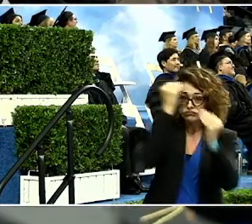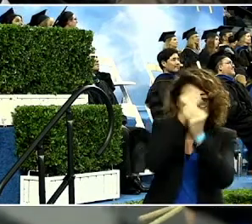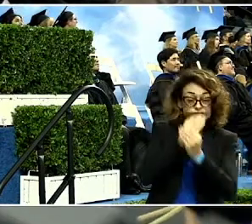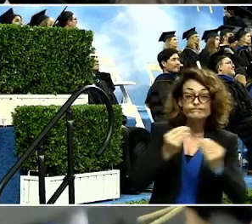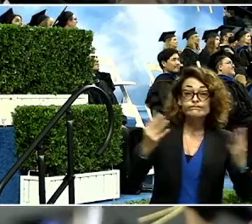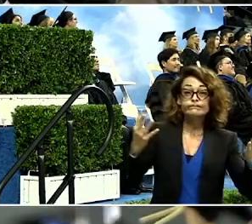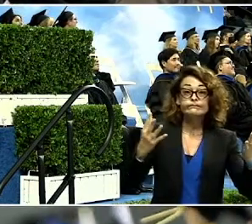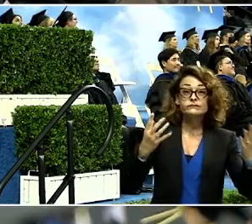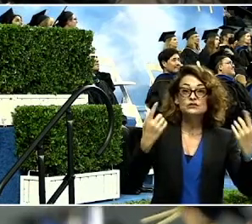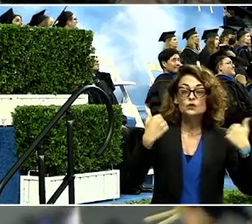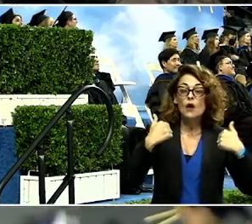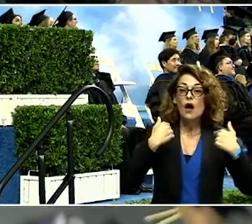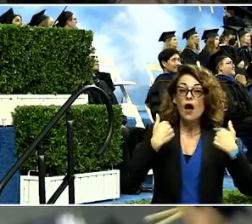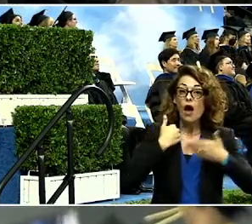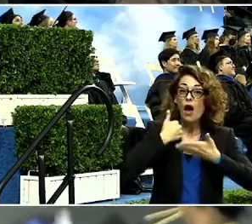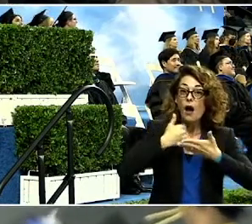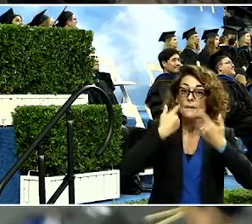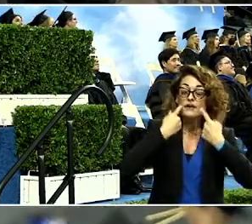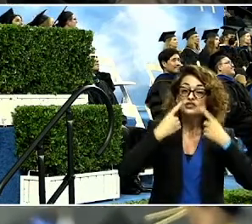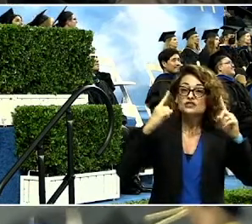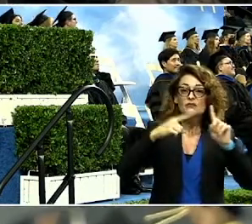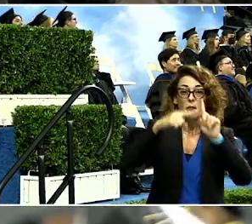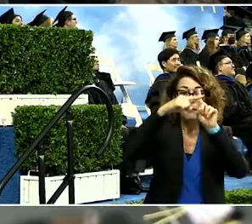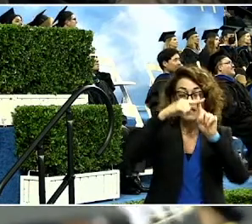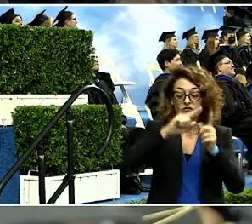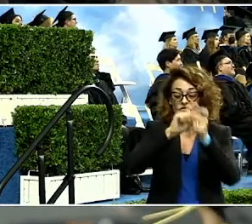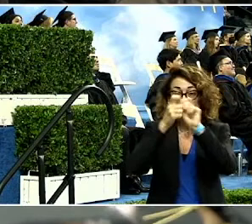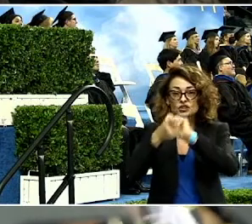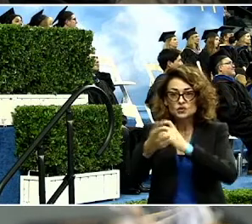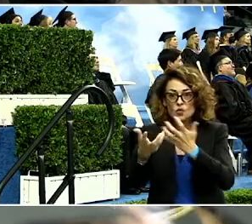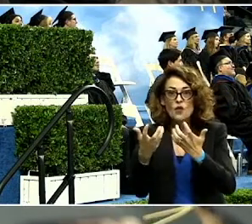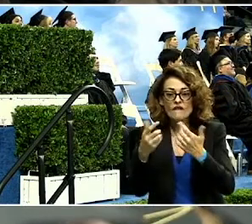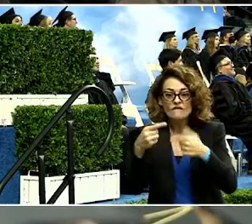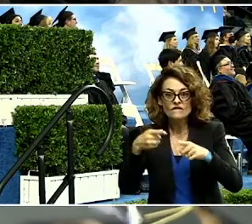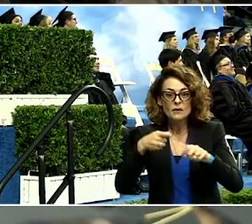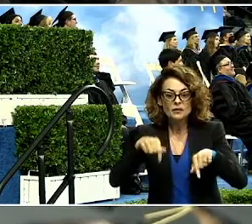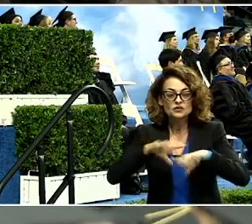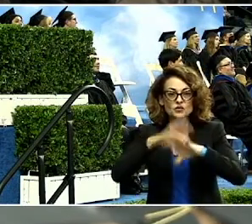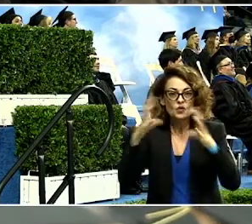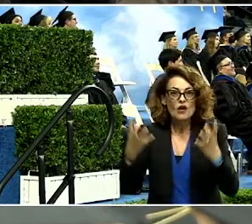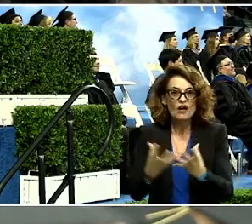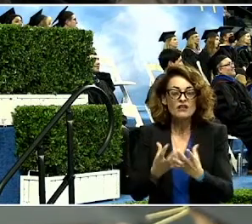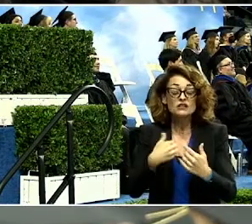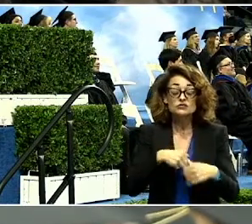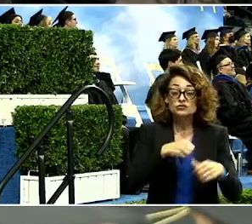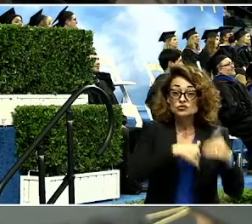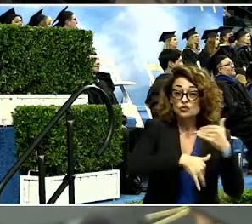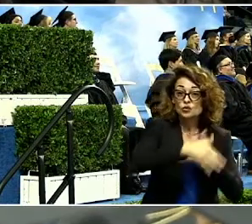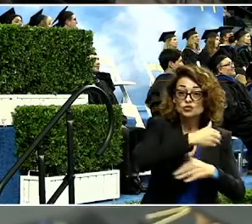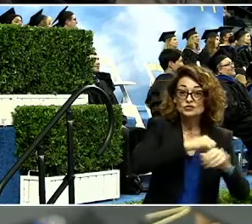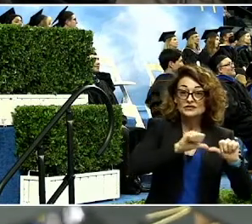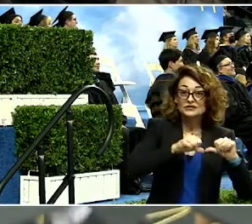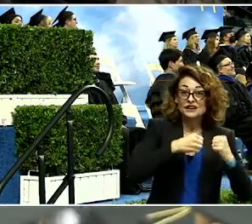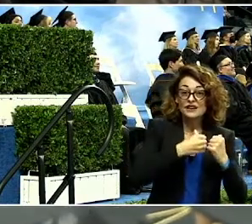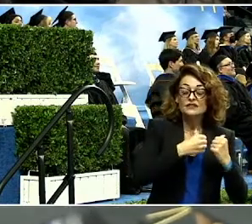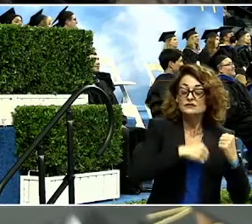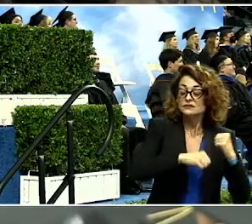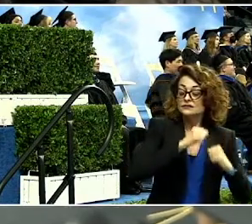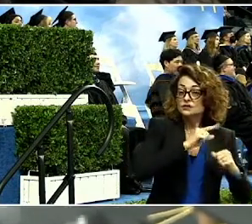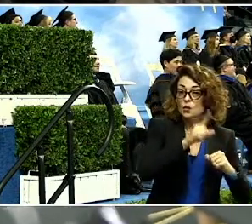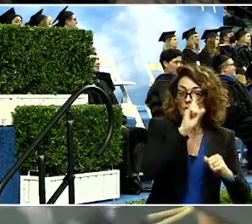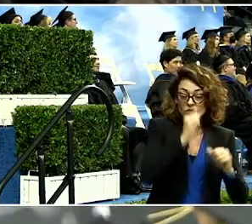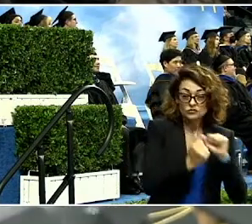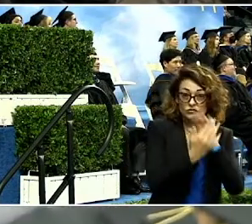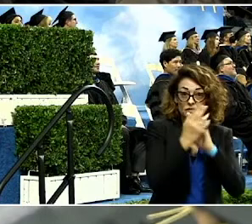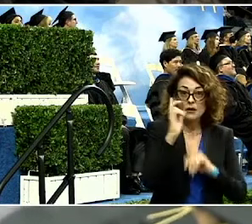changes that you want to see in the world. As social scientists, you will address economic, political,